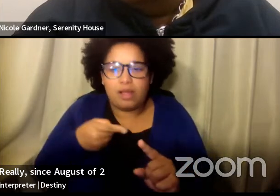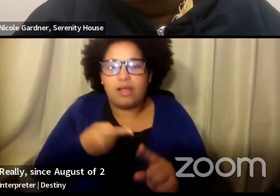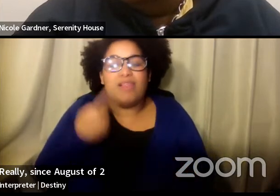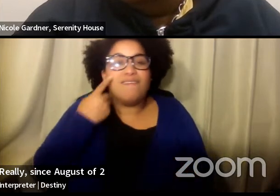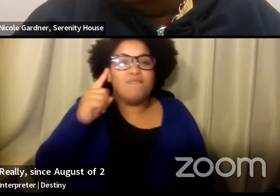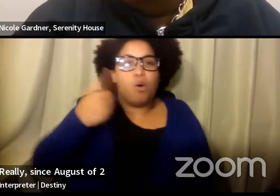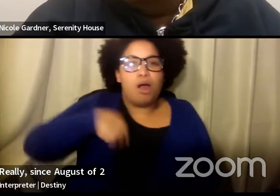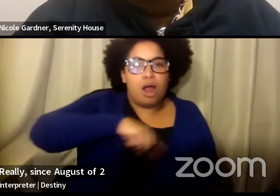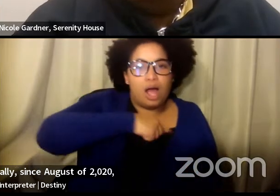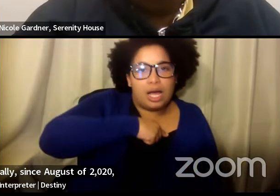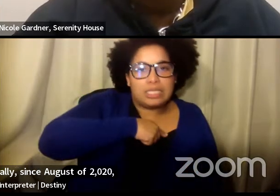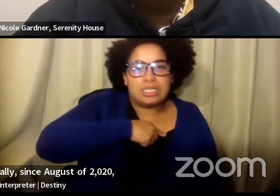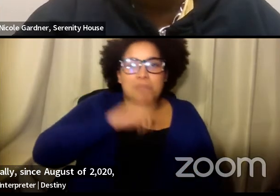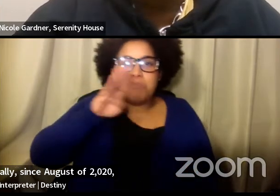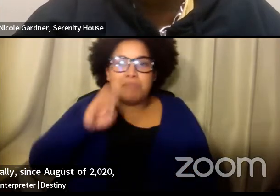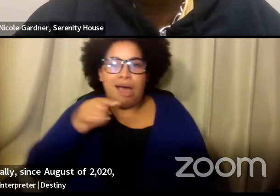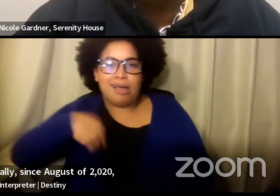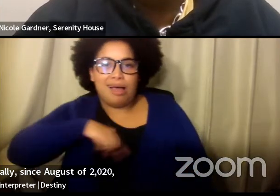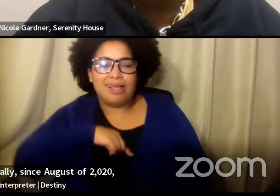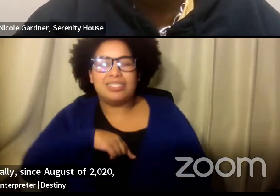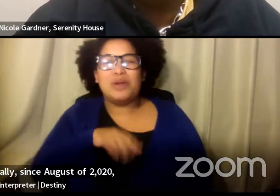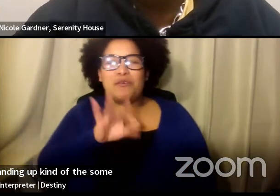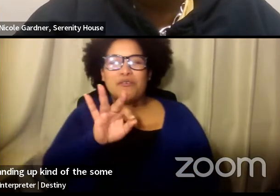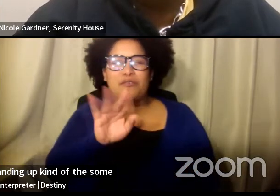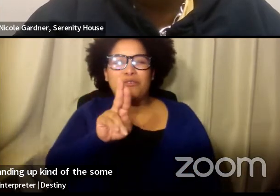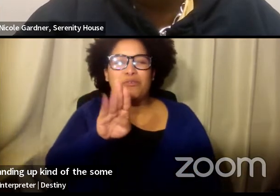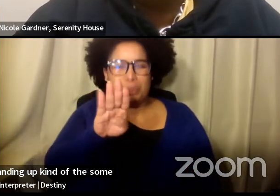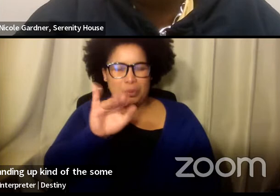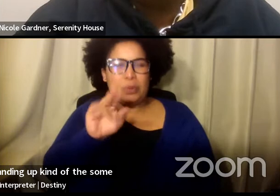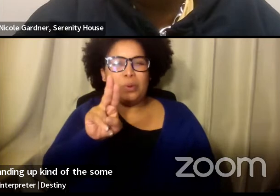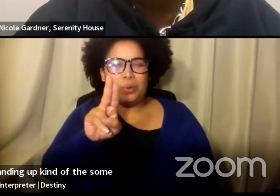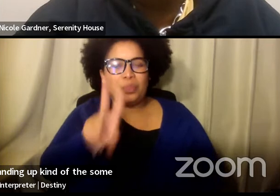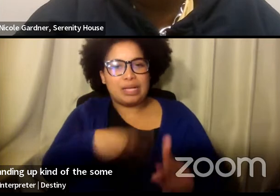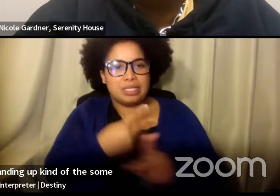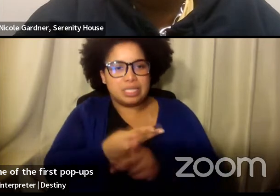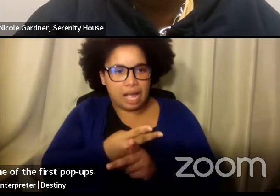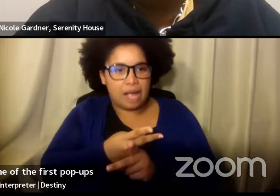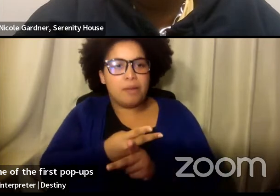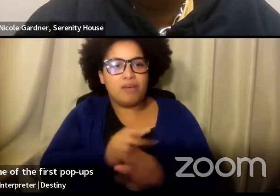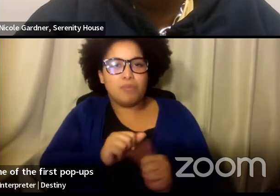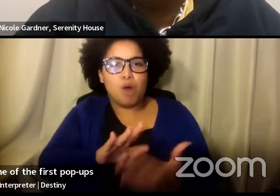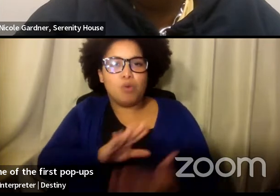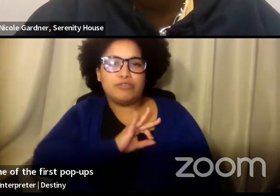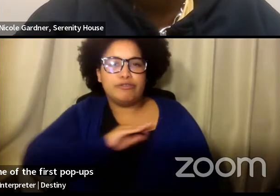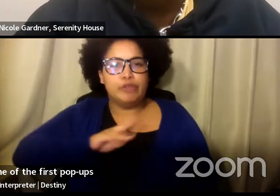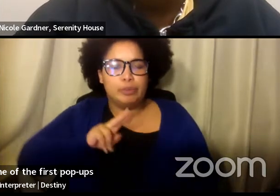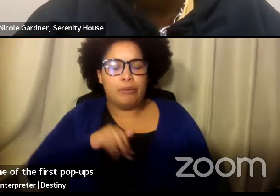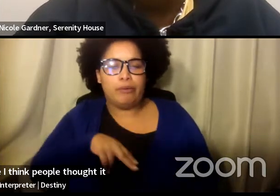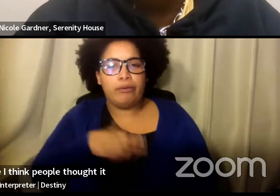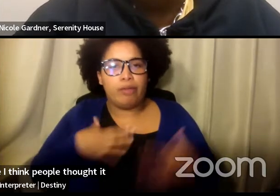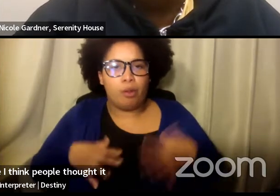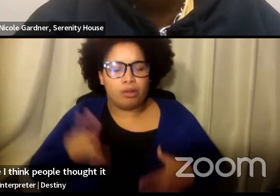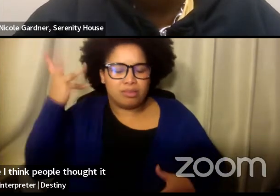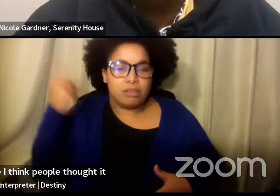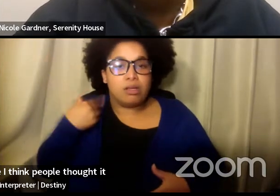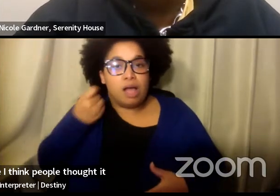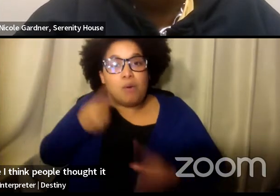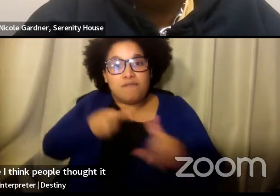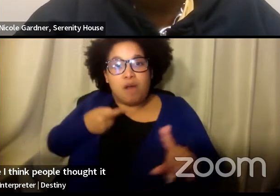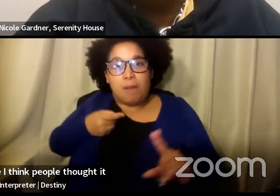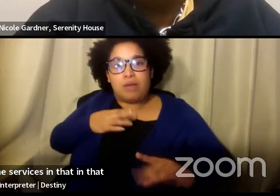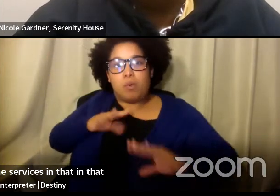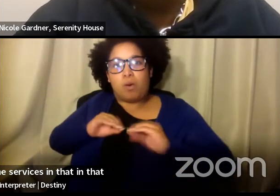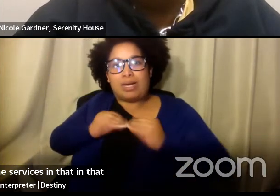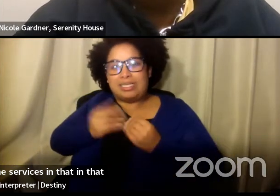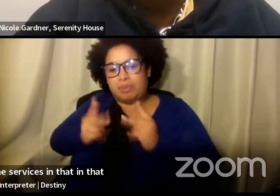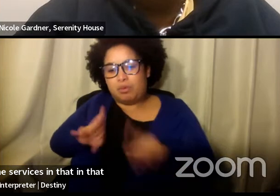or the FUBU approach, where the people who are serving you are from your neighborhood and or from an organization that